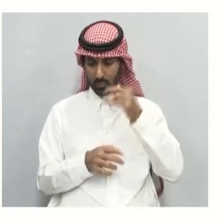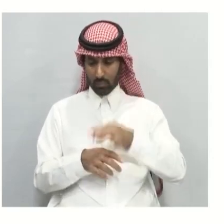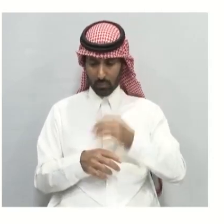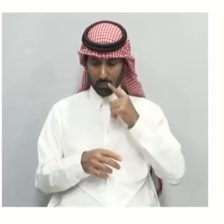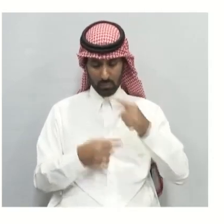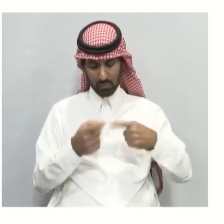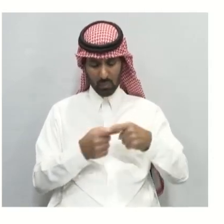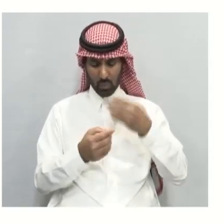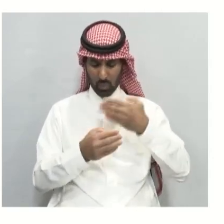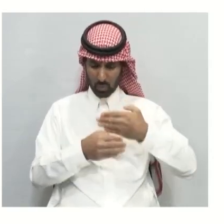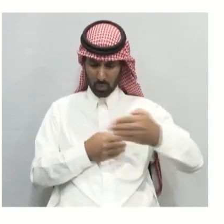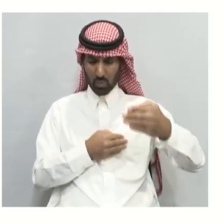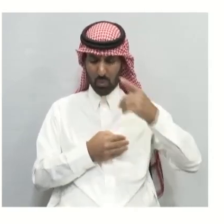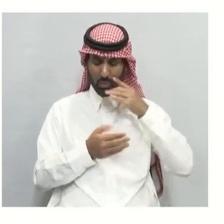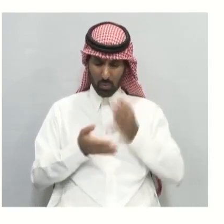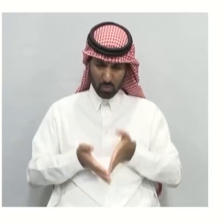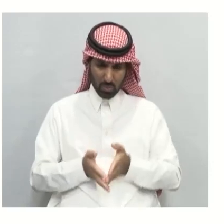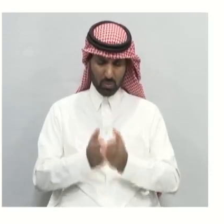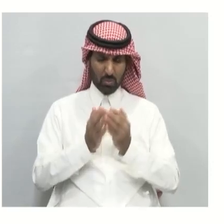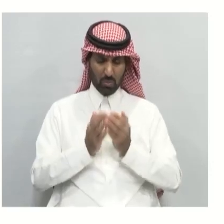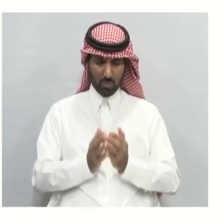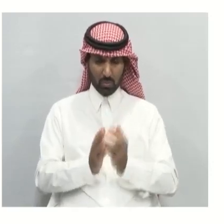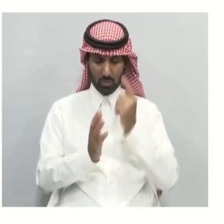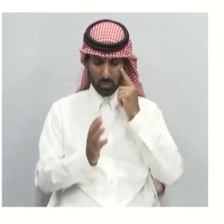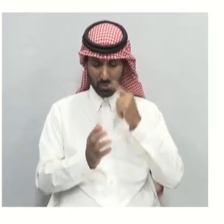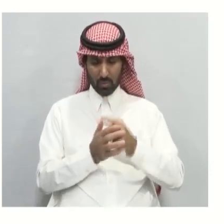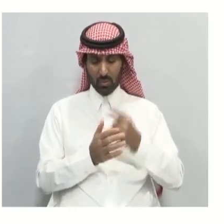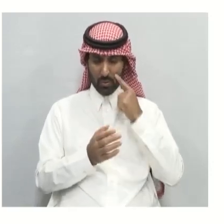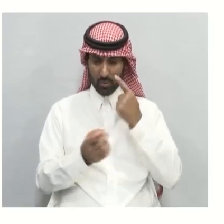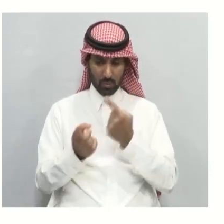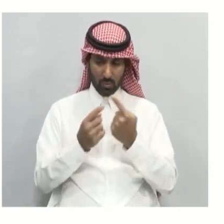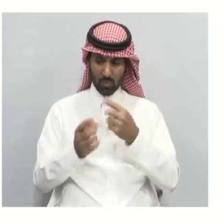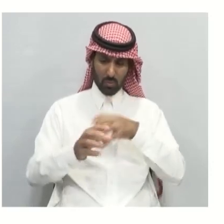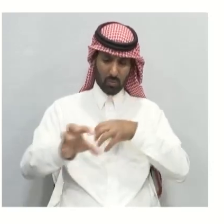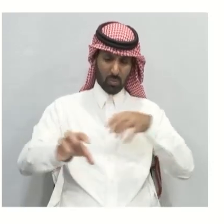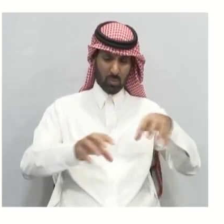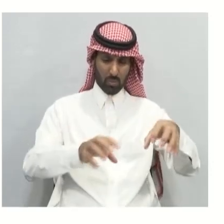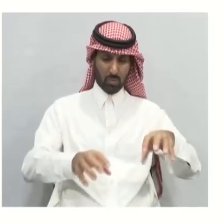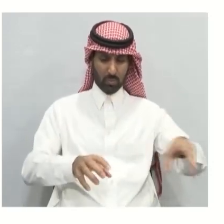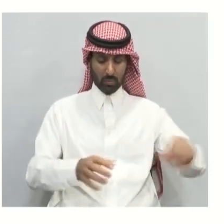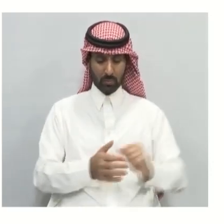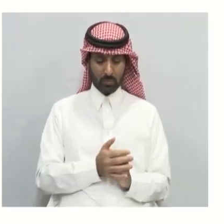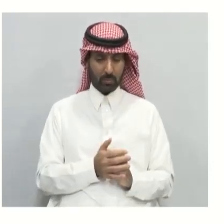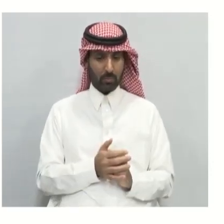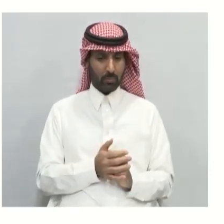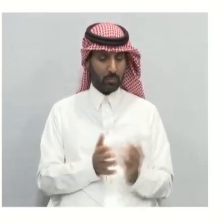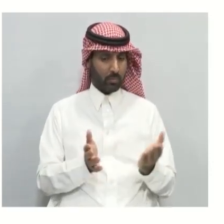traveling long distances on ships, and there wouldn't be as much contact among people on different